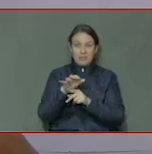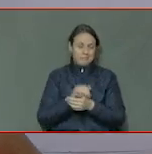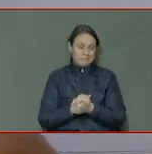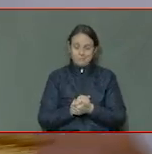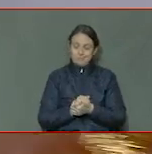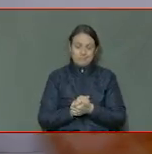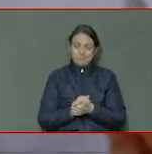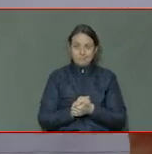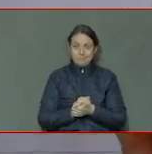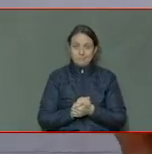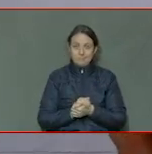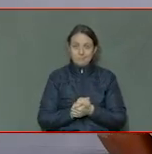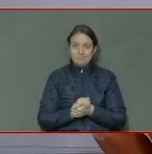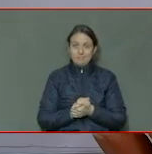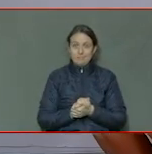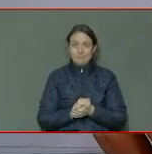asked in this case.